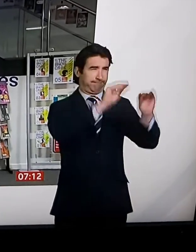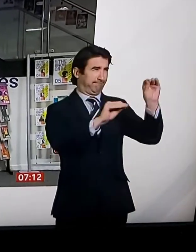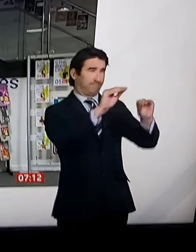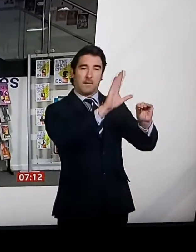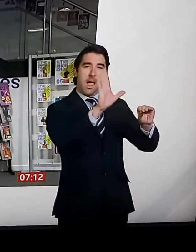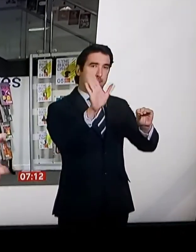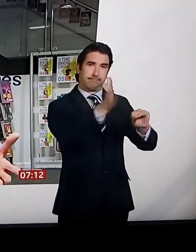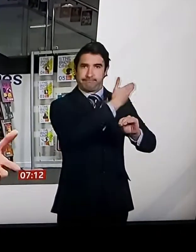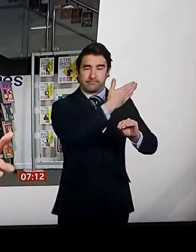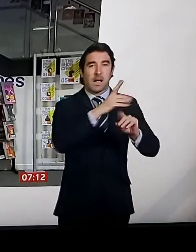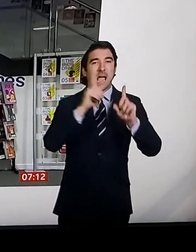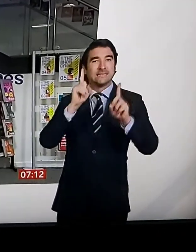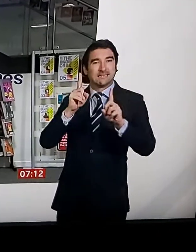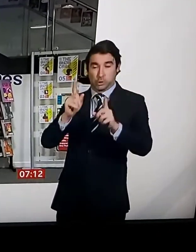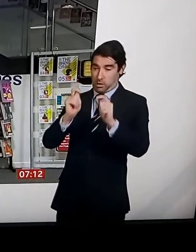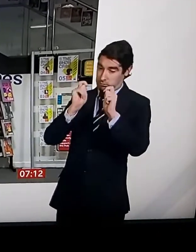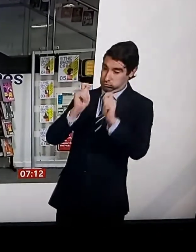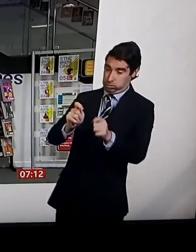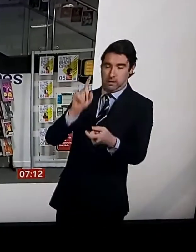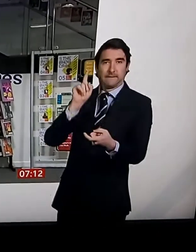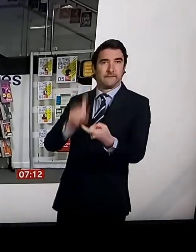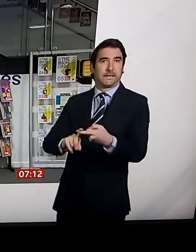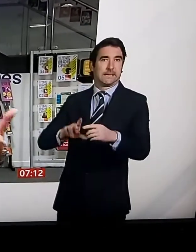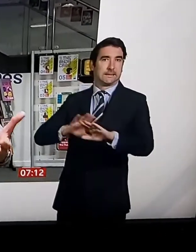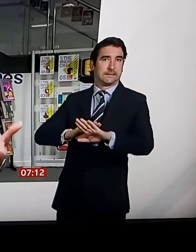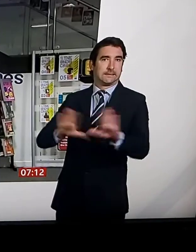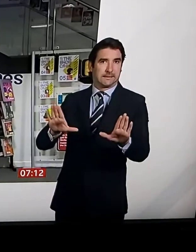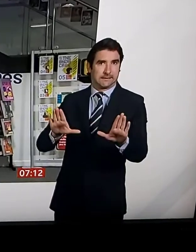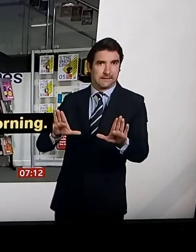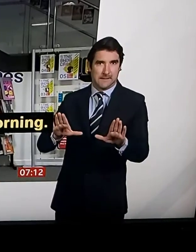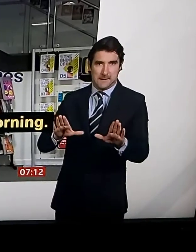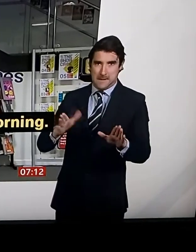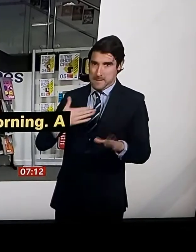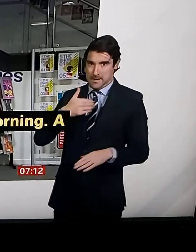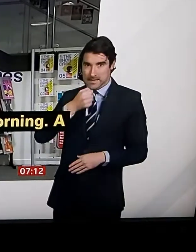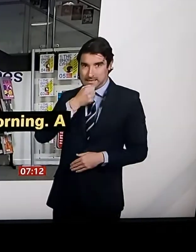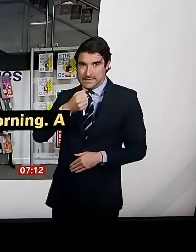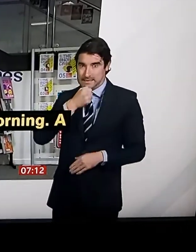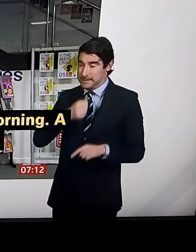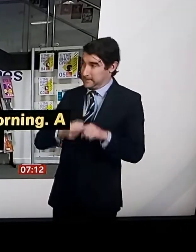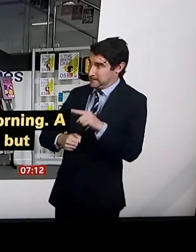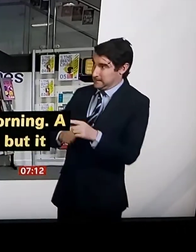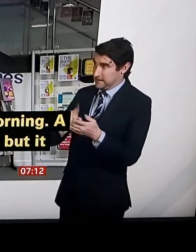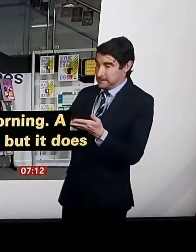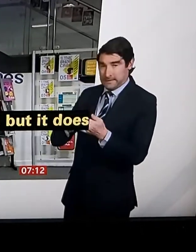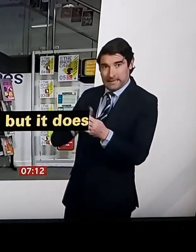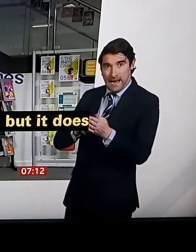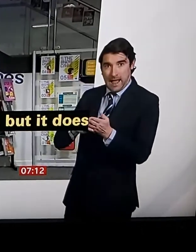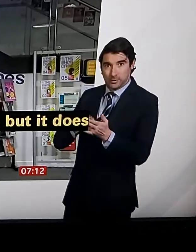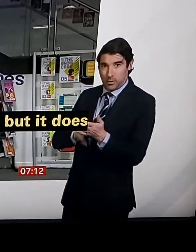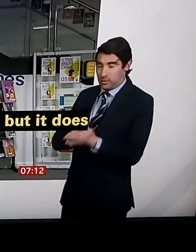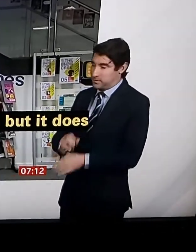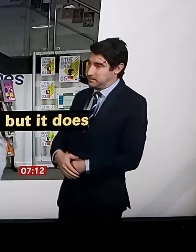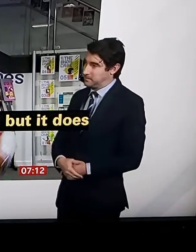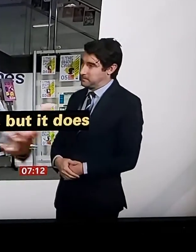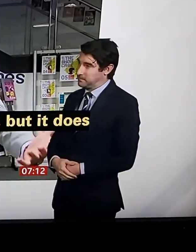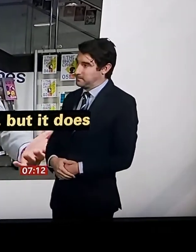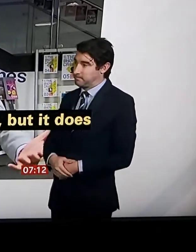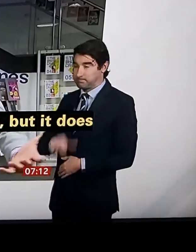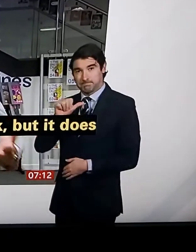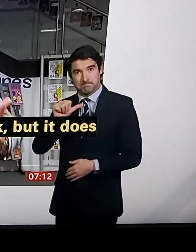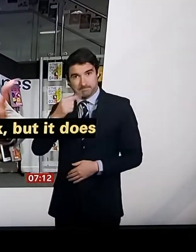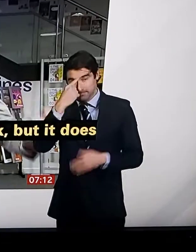Yes, good morning. Yeah, a welcome U-turn, I think, but it doesn't solve everything. In fact, probably raises more questions than it answers, the government's decision yesterday, because